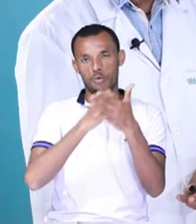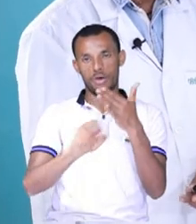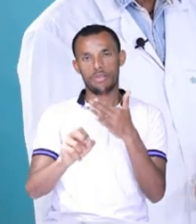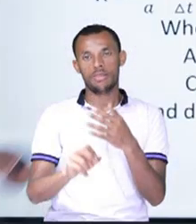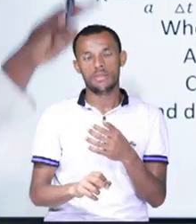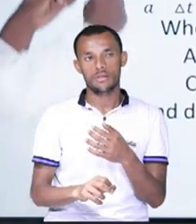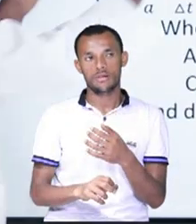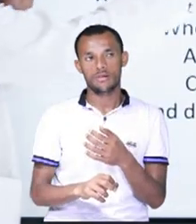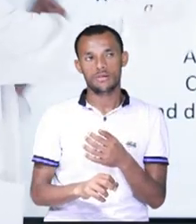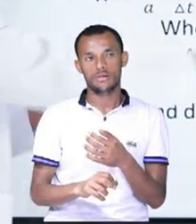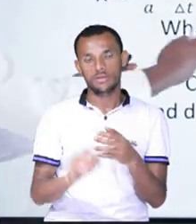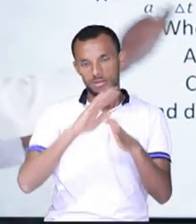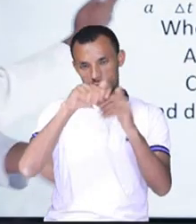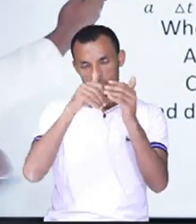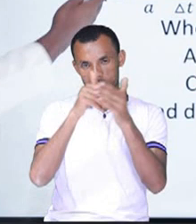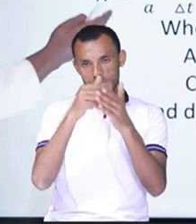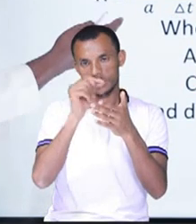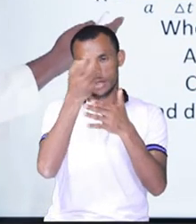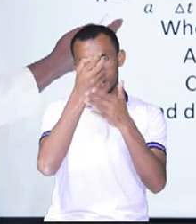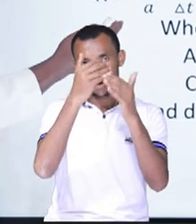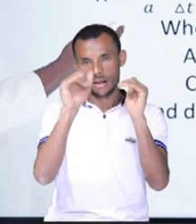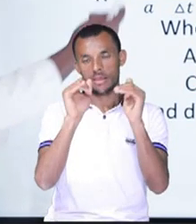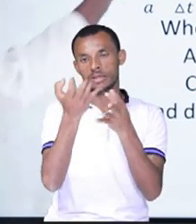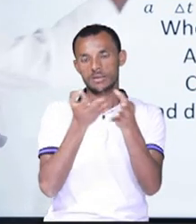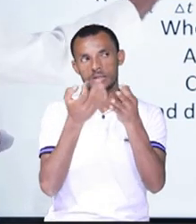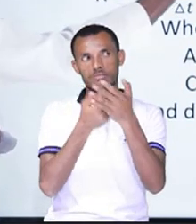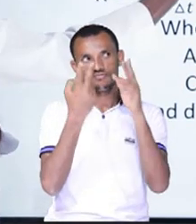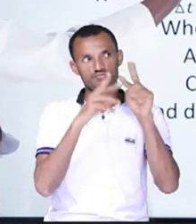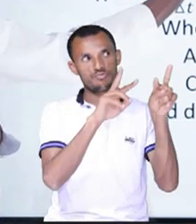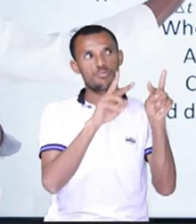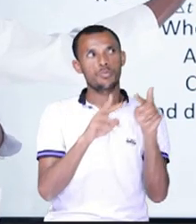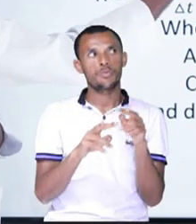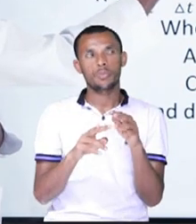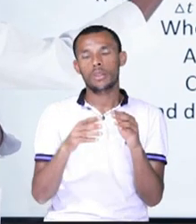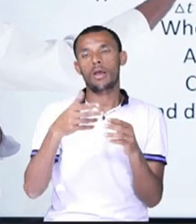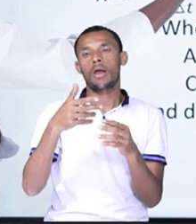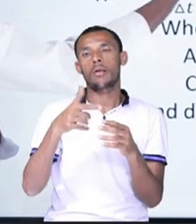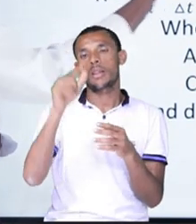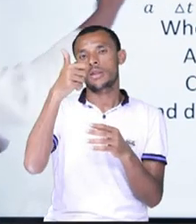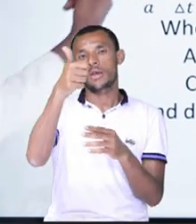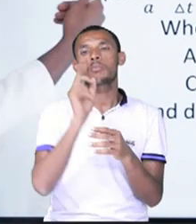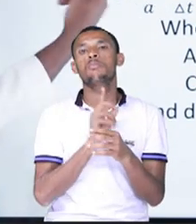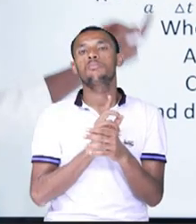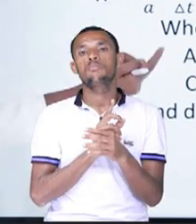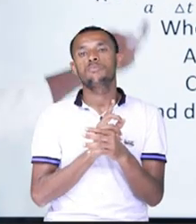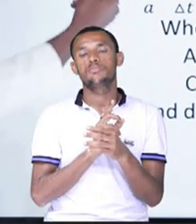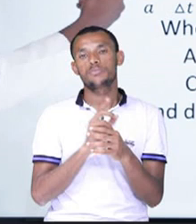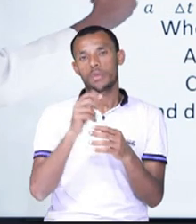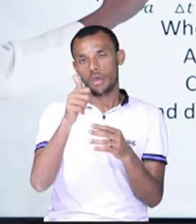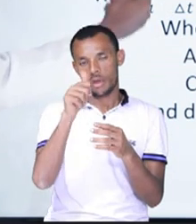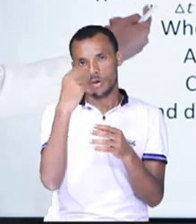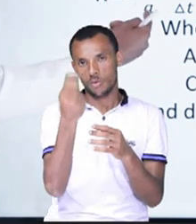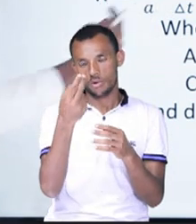products. In general, the rate expression is this one. What is the coefficient of capital letter A? A. Therefore, it